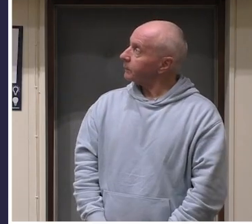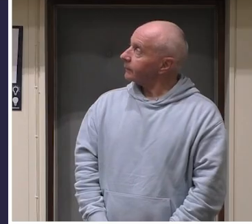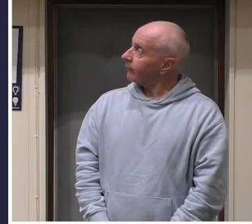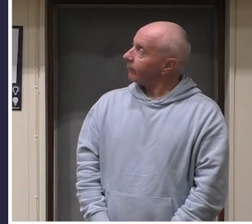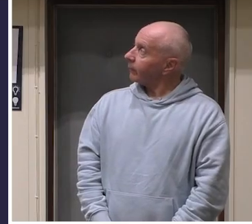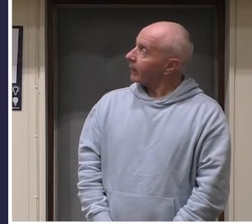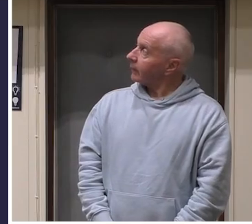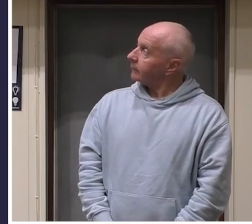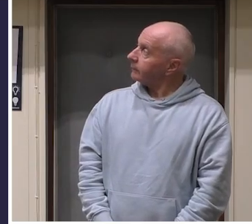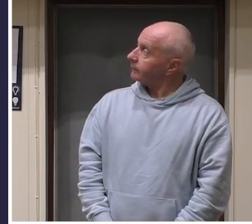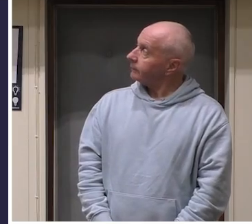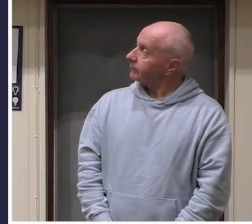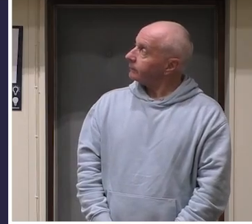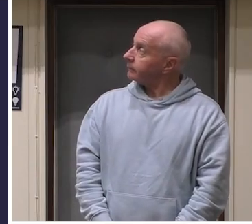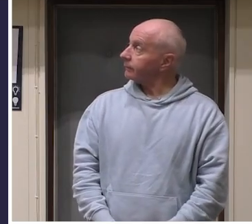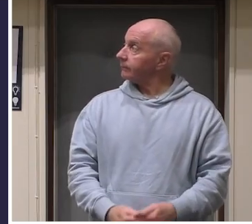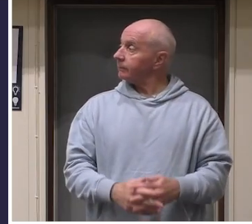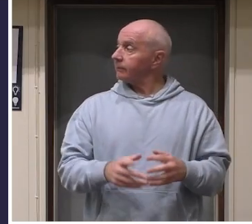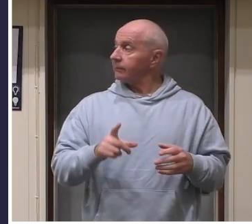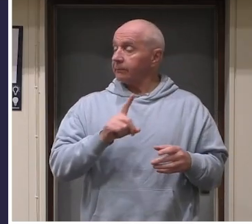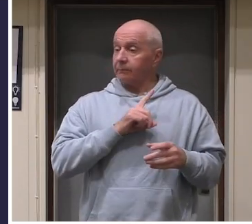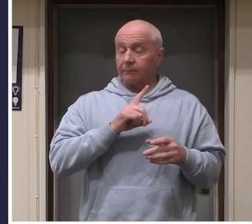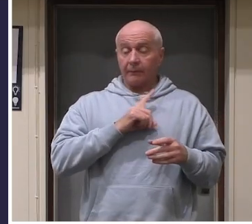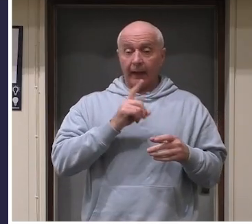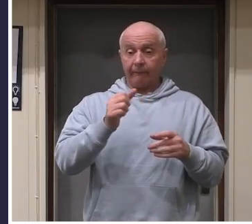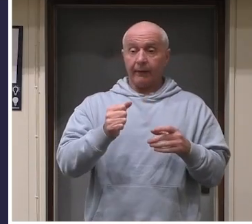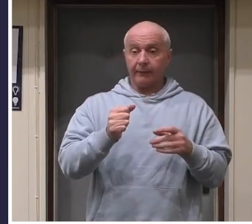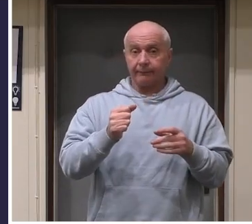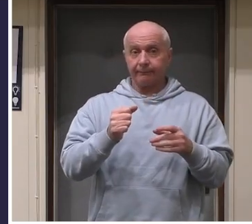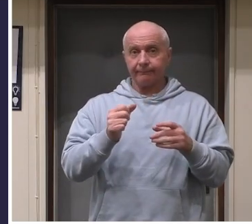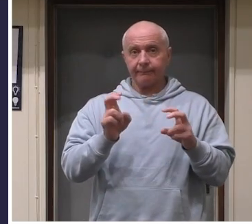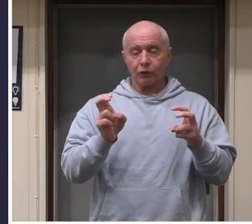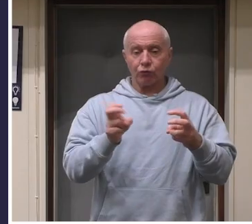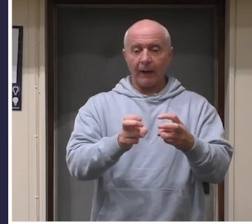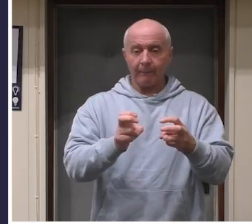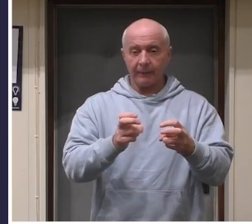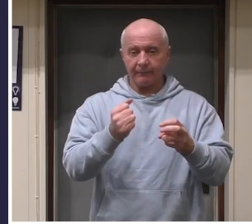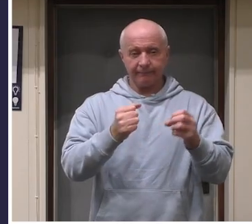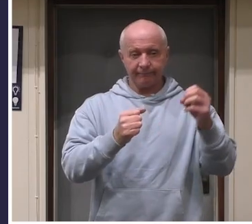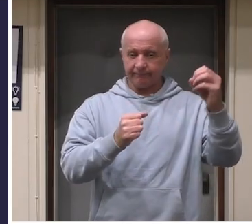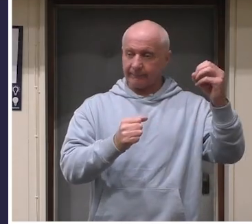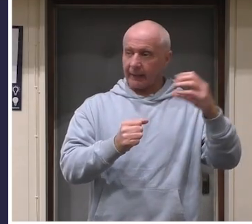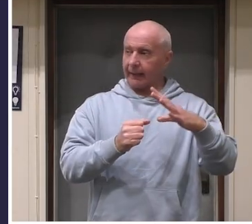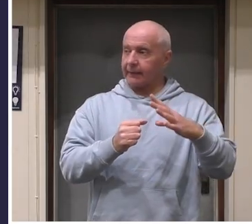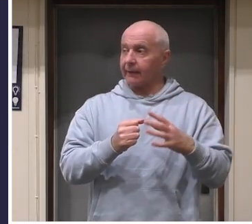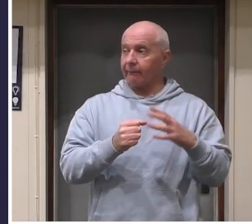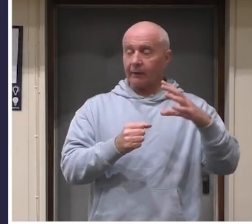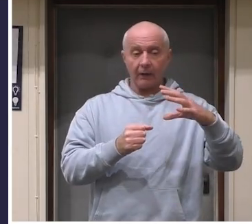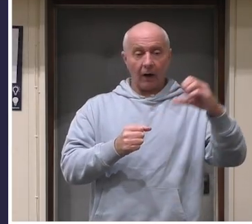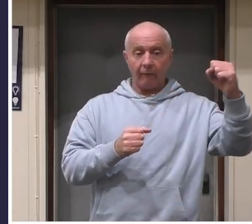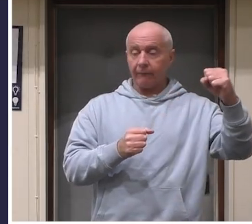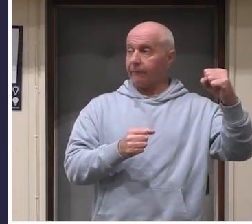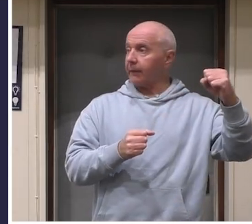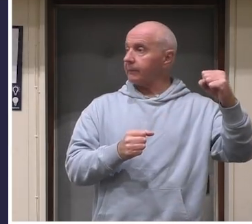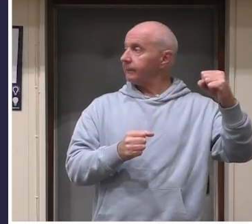And because it's sitting in this trap that is made of light, what will happen if I turn off the light? If I